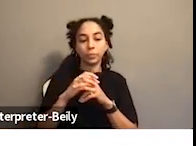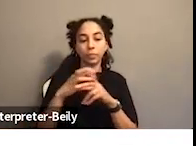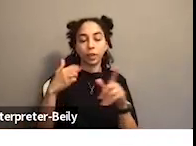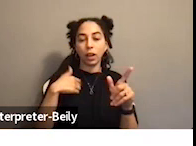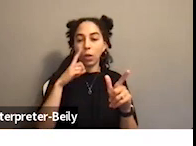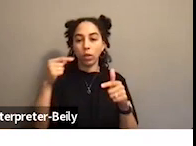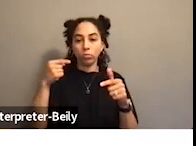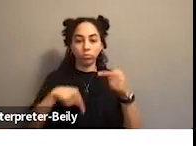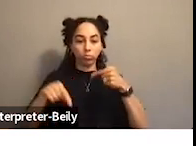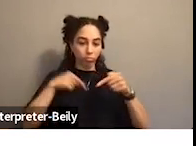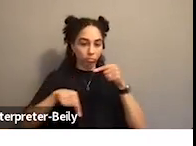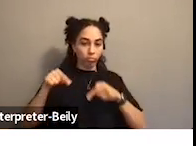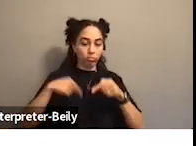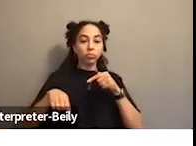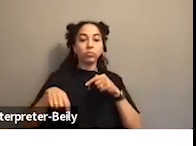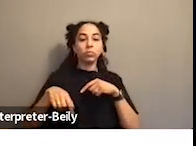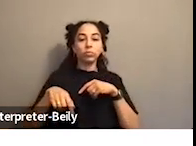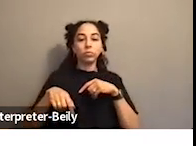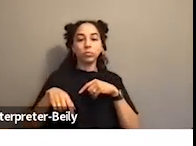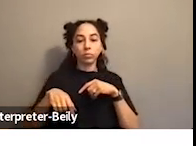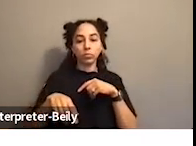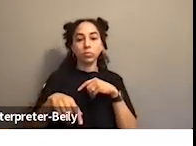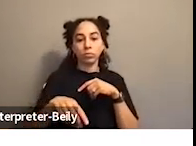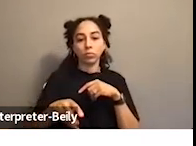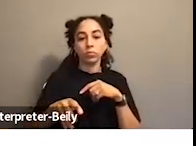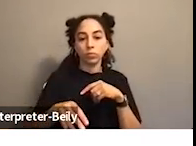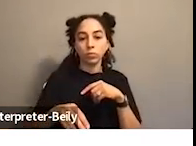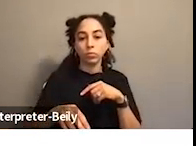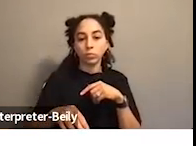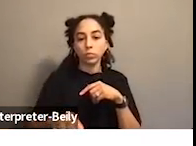up just a little bit, Amy. So